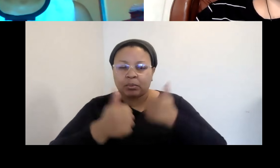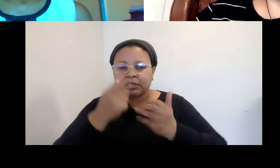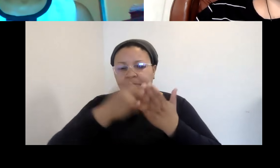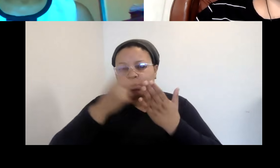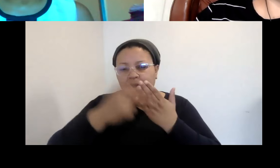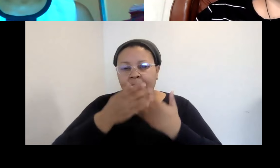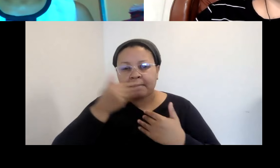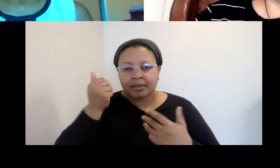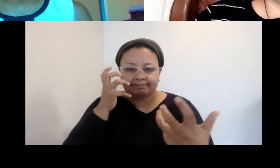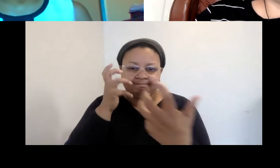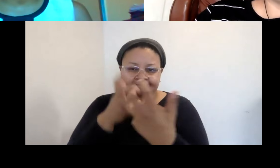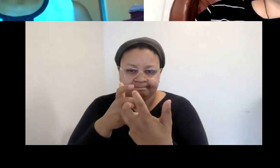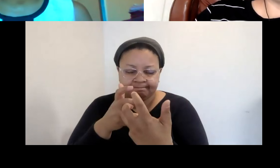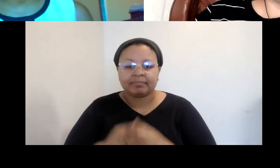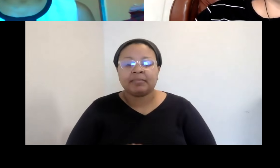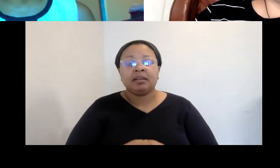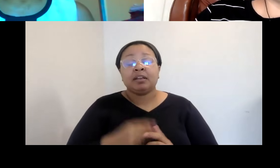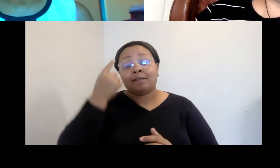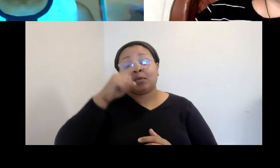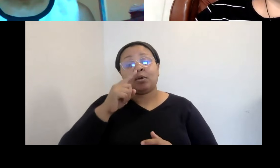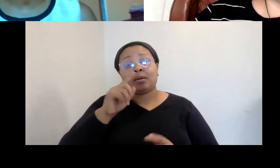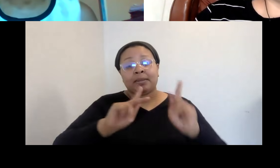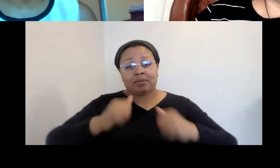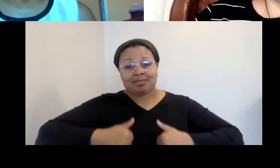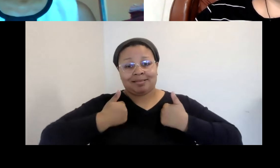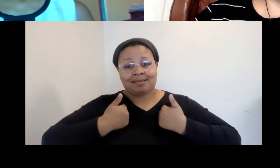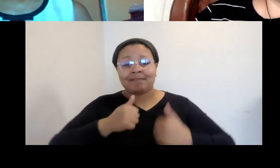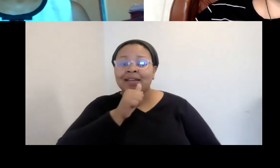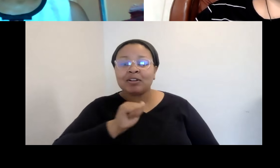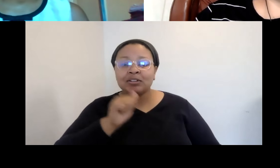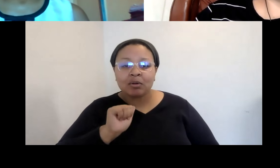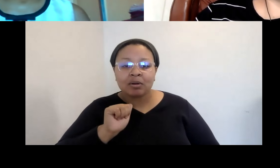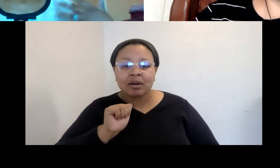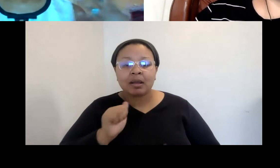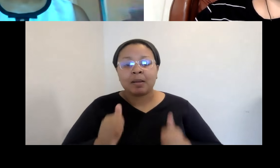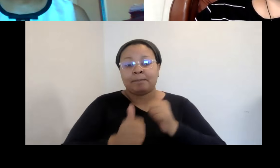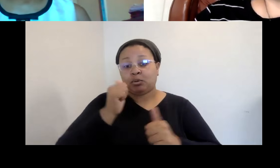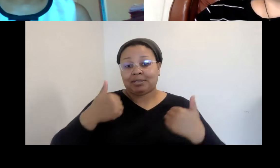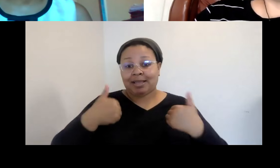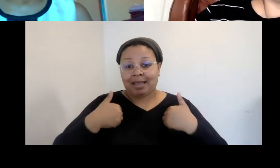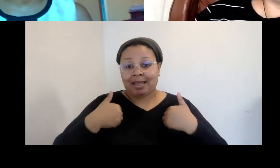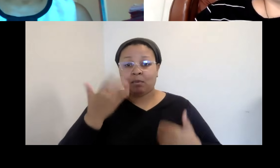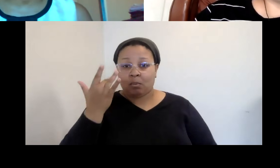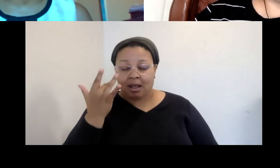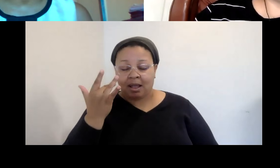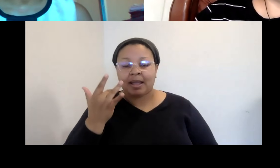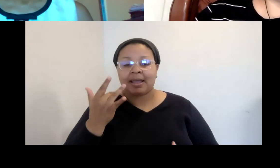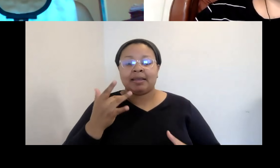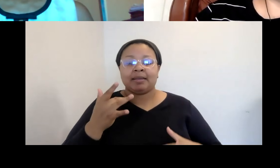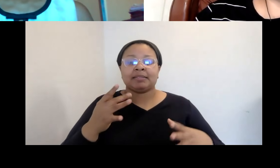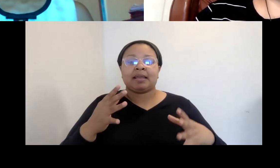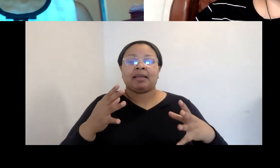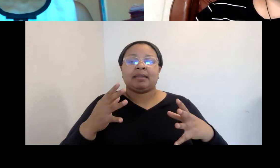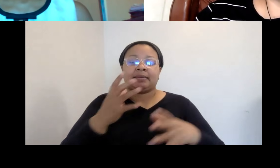Arizona residents, most Arizonans here have an ABLE account because they receive some type of